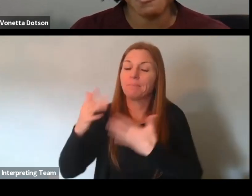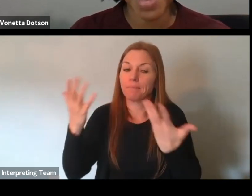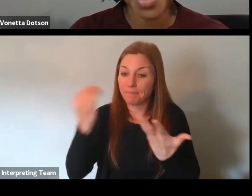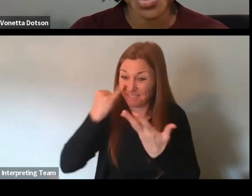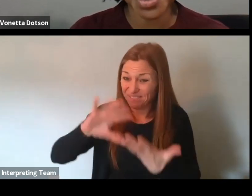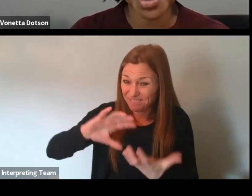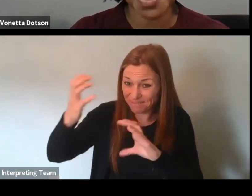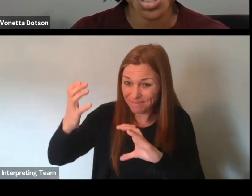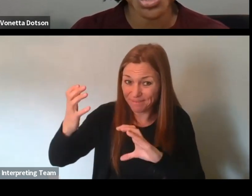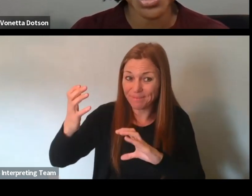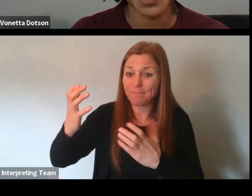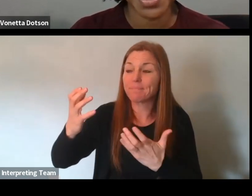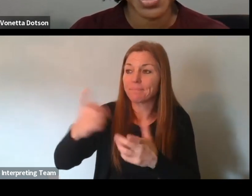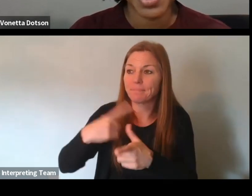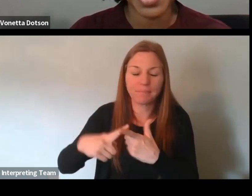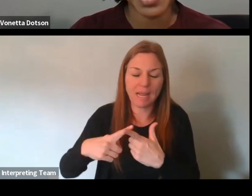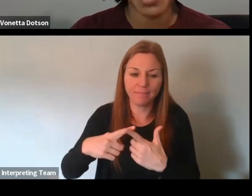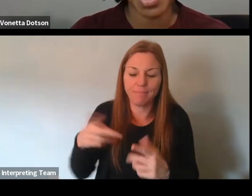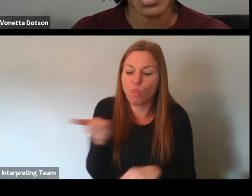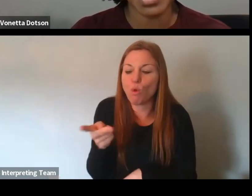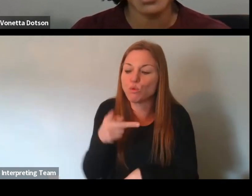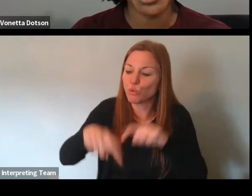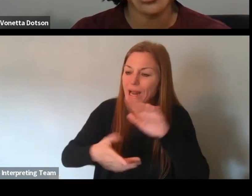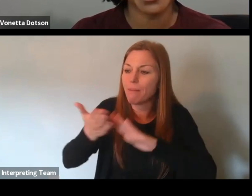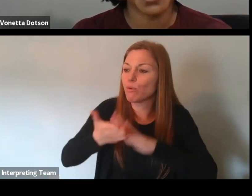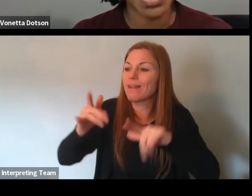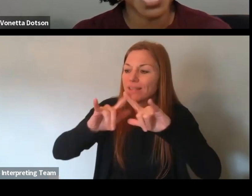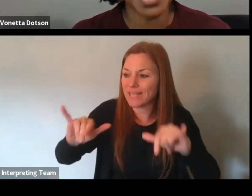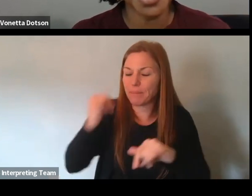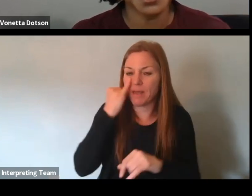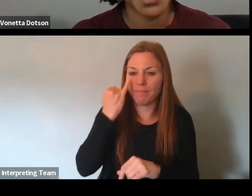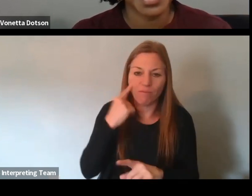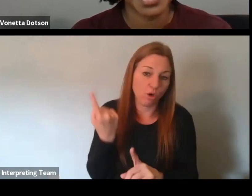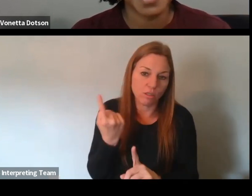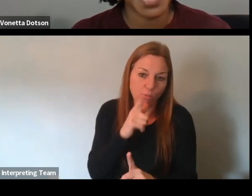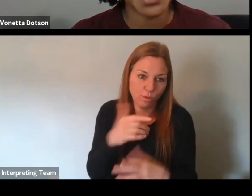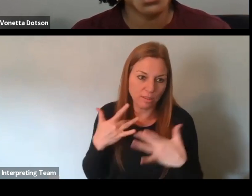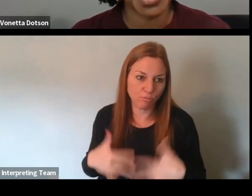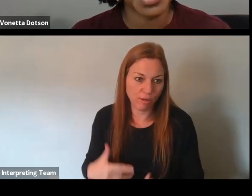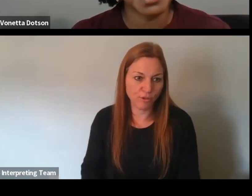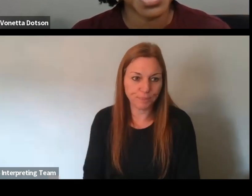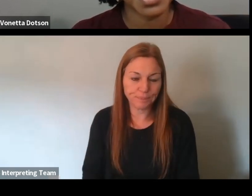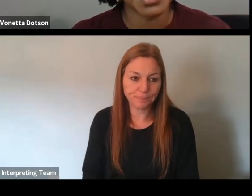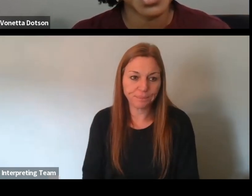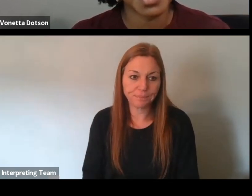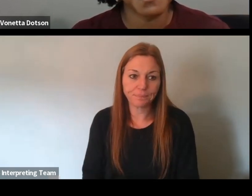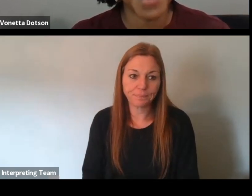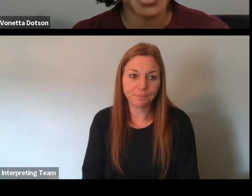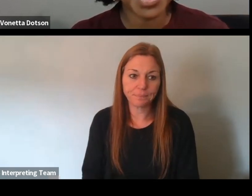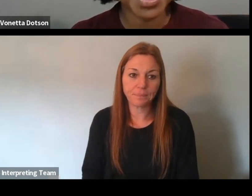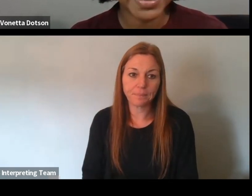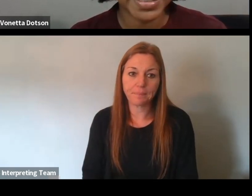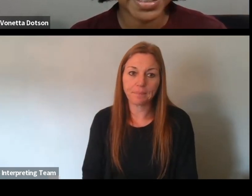What's important for my interest in vascular depression is that we have a lot of changes in white matter. And